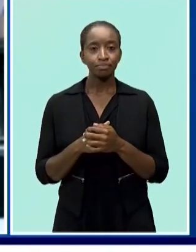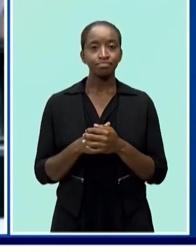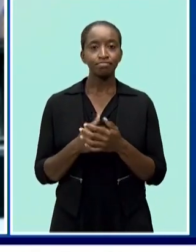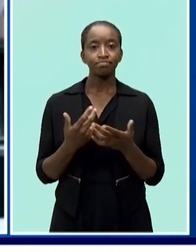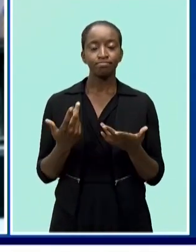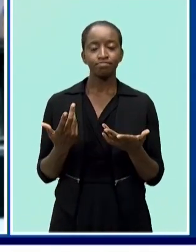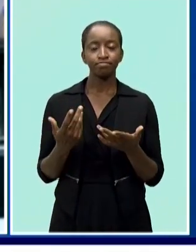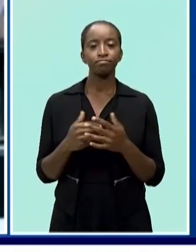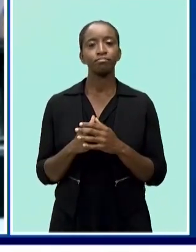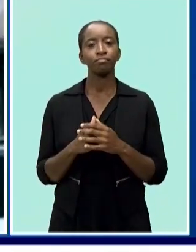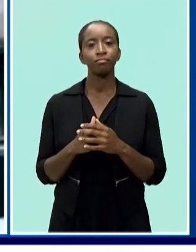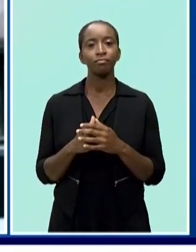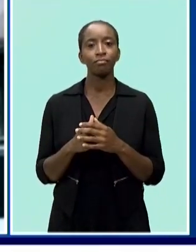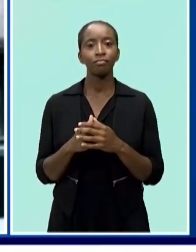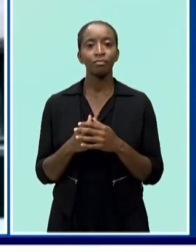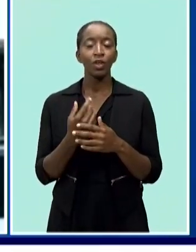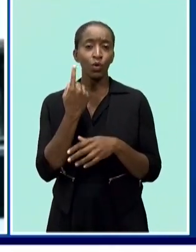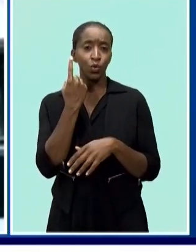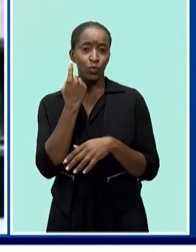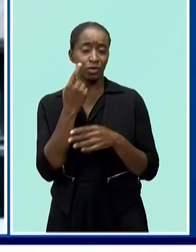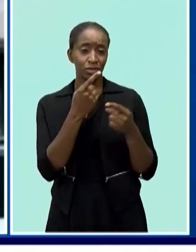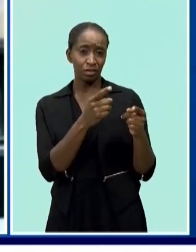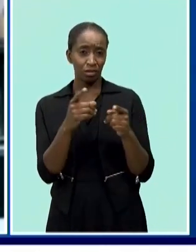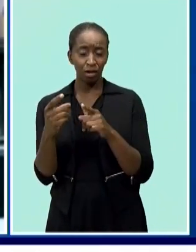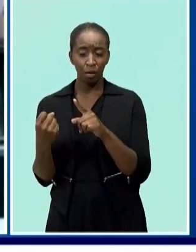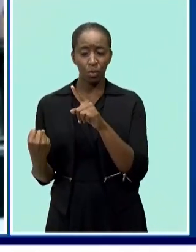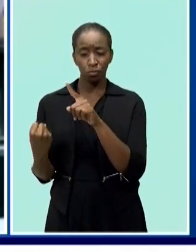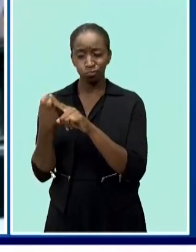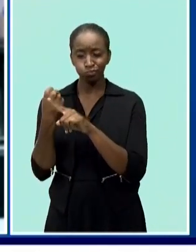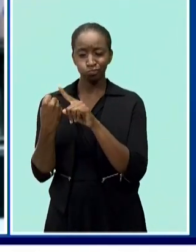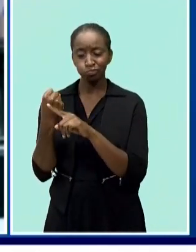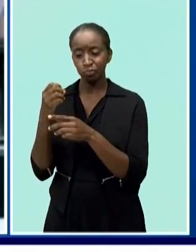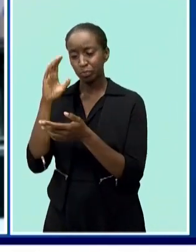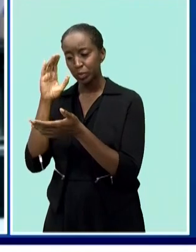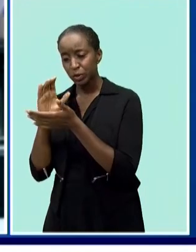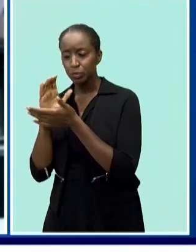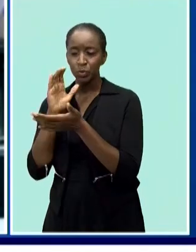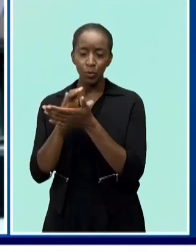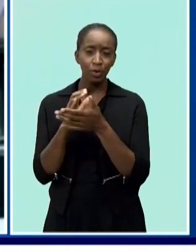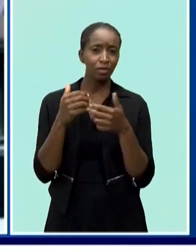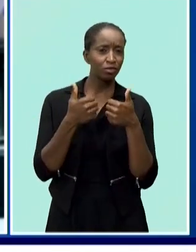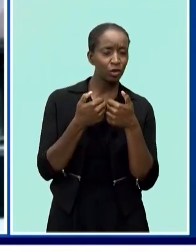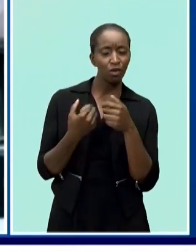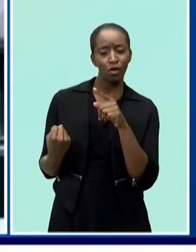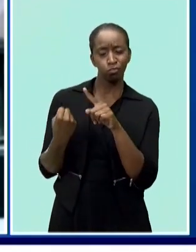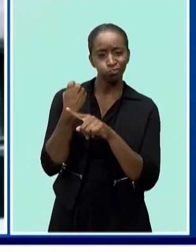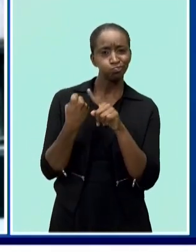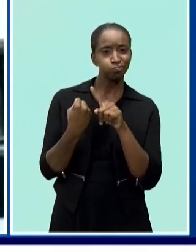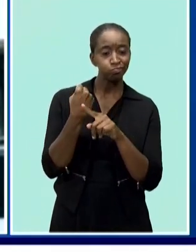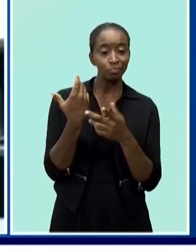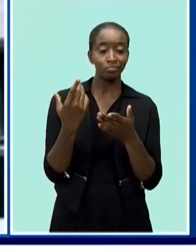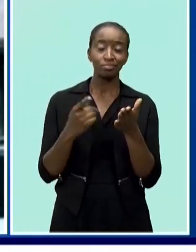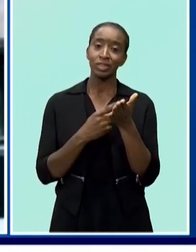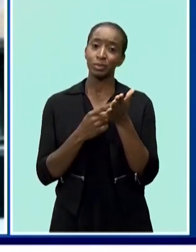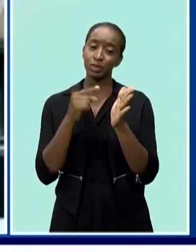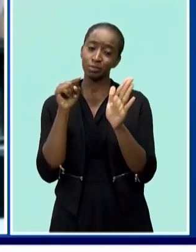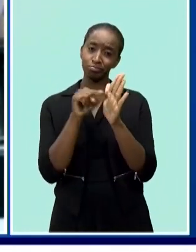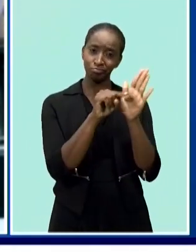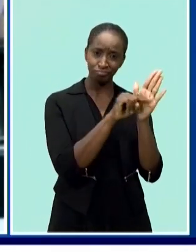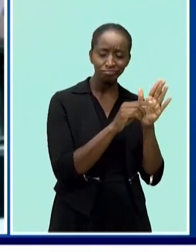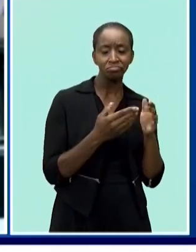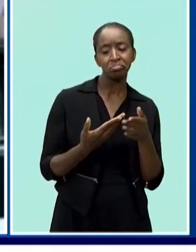of the violent domestic abuse and sometimes murders as well are also following that pattern of repeat offenders. So you mean like